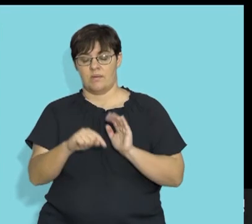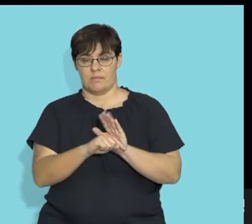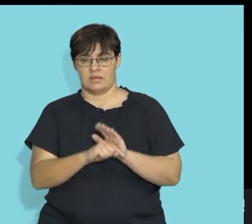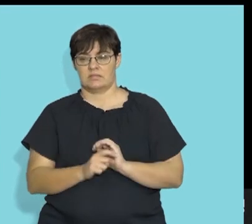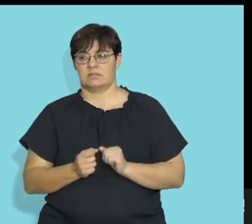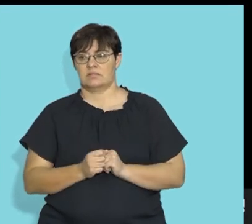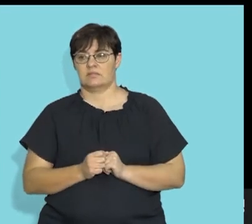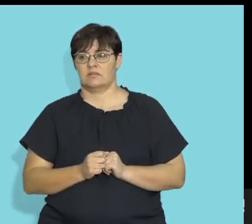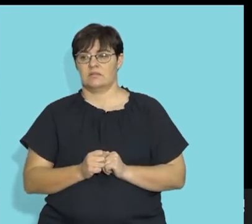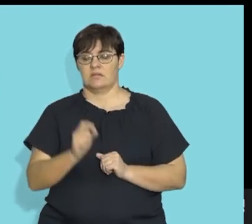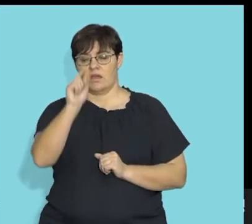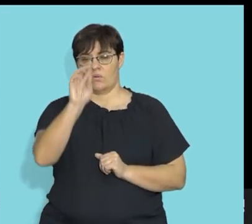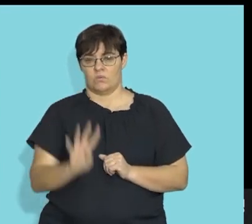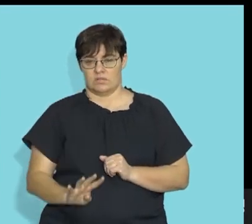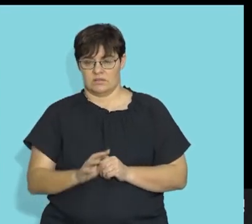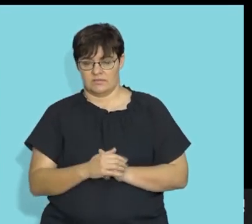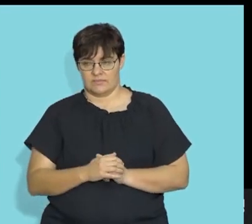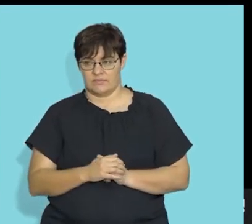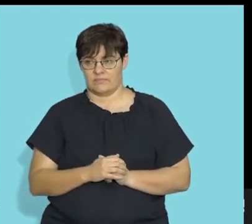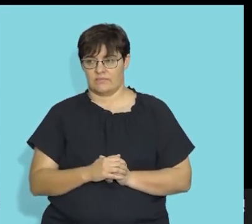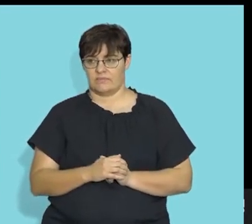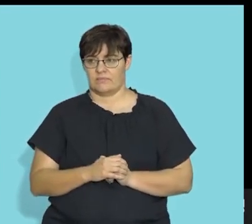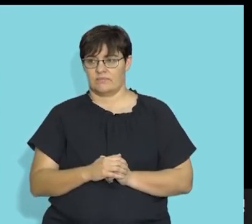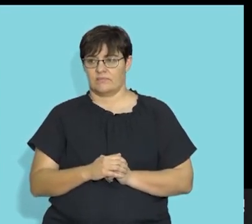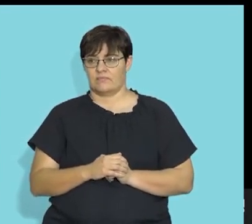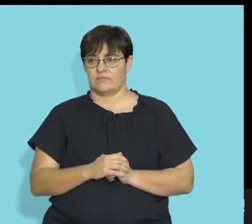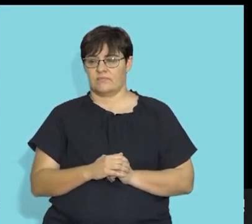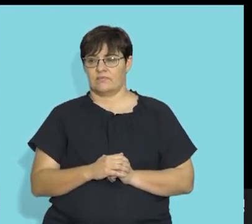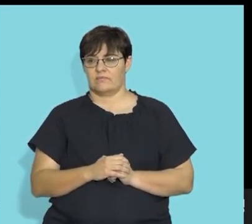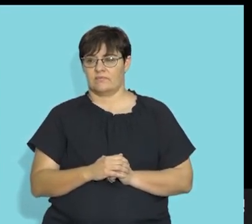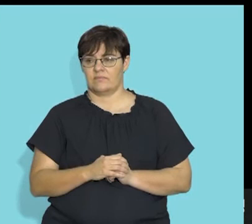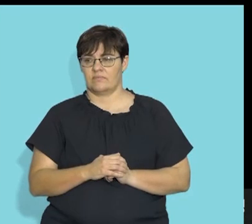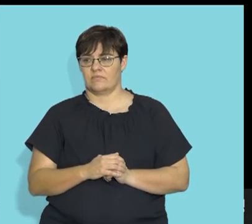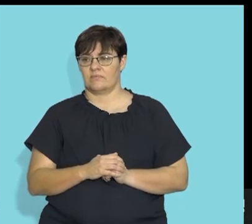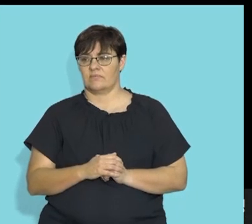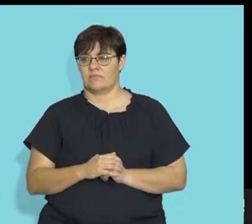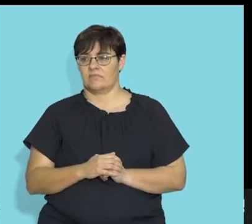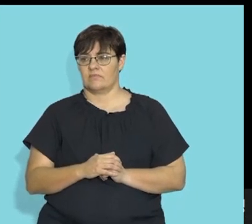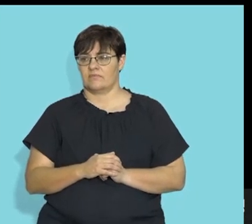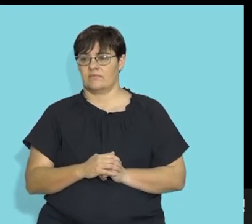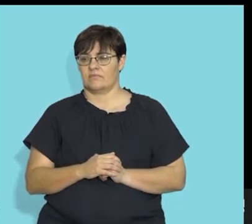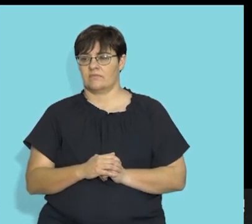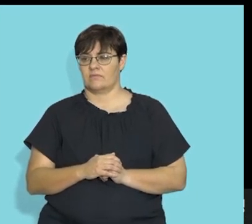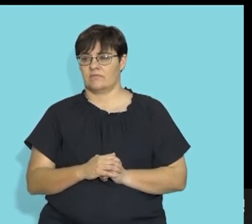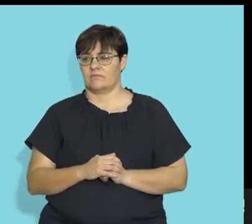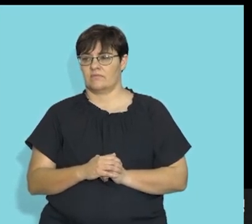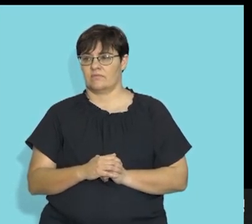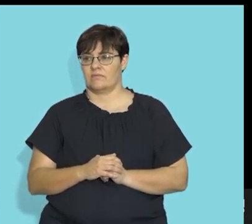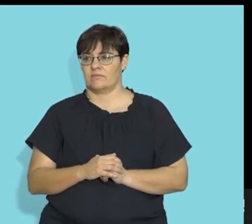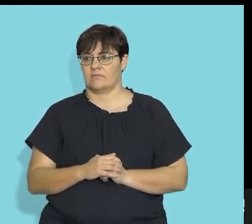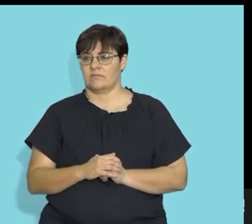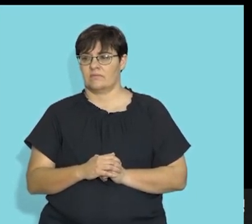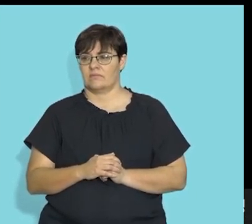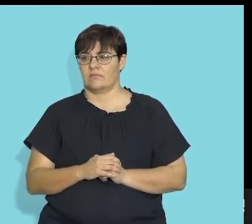over 1 minus a quarter. Let me just make sure that fraction comes in.